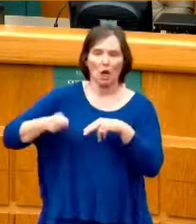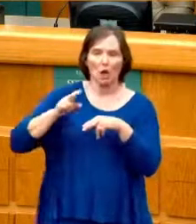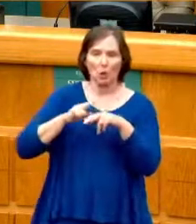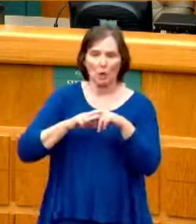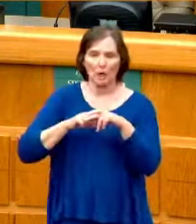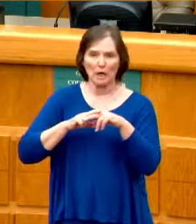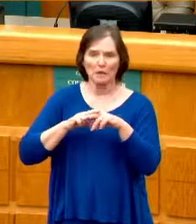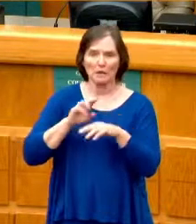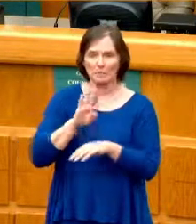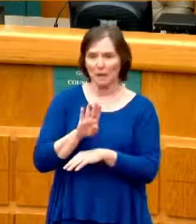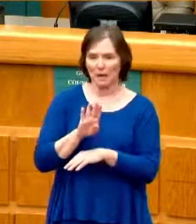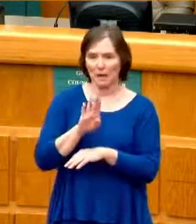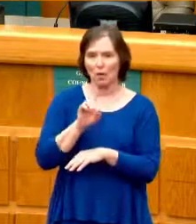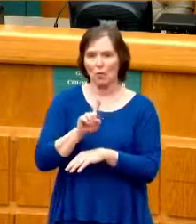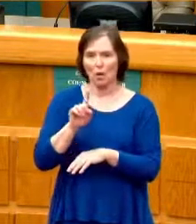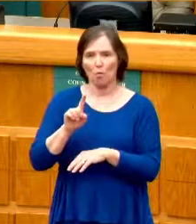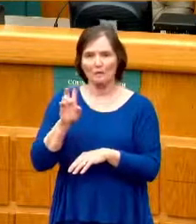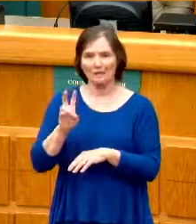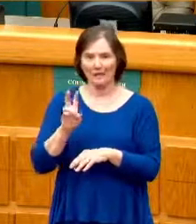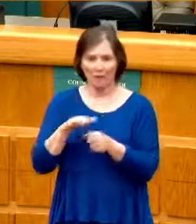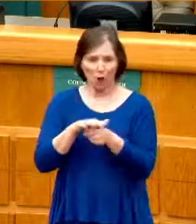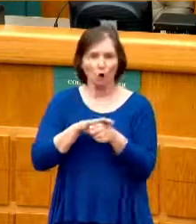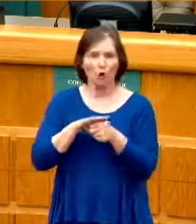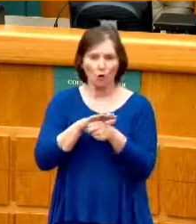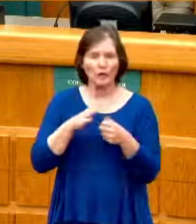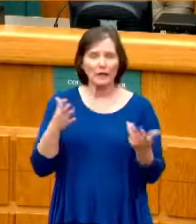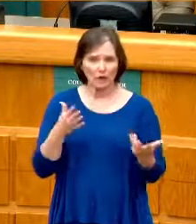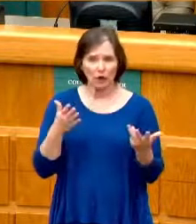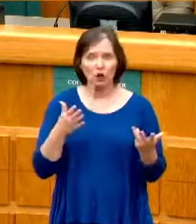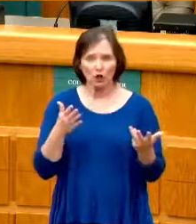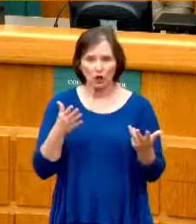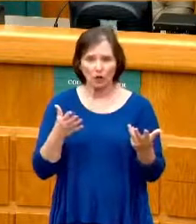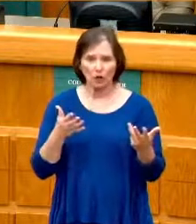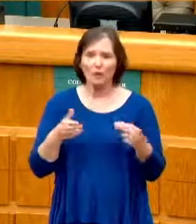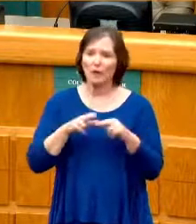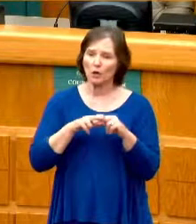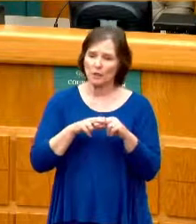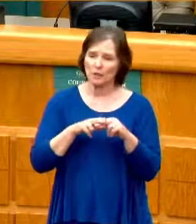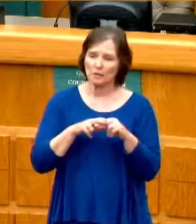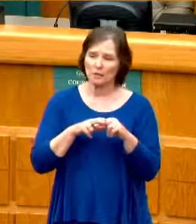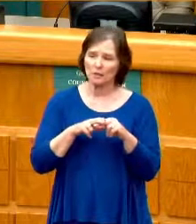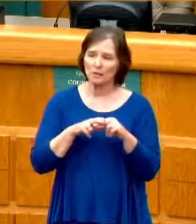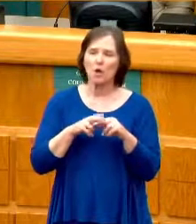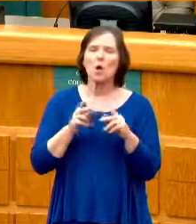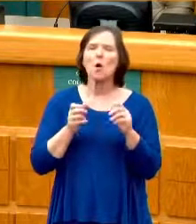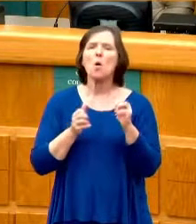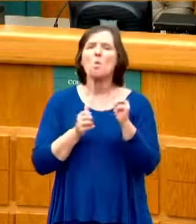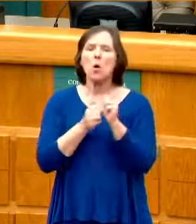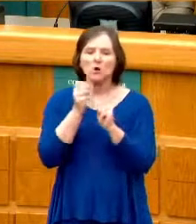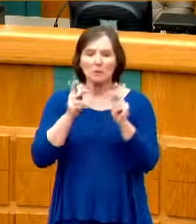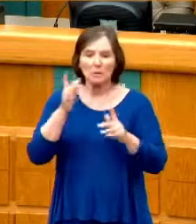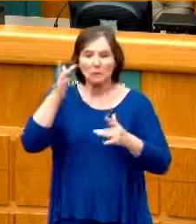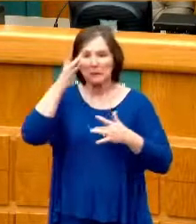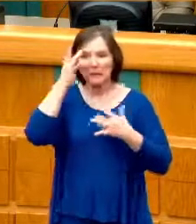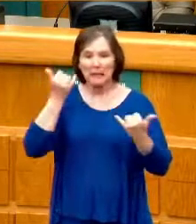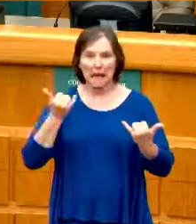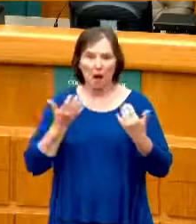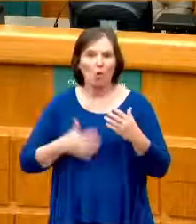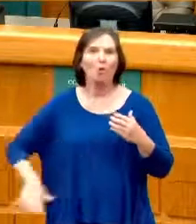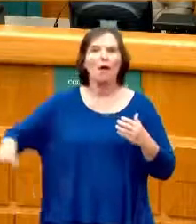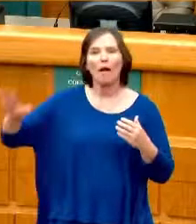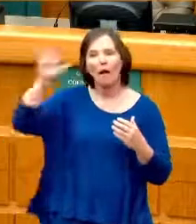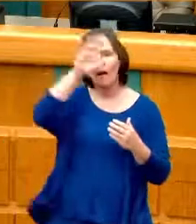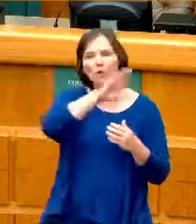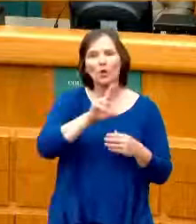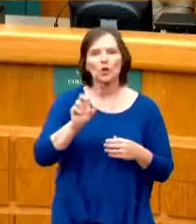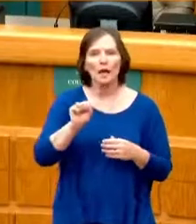variant B117. Most cases in the United States, about 90% of them are all B117 at this time. So,